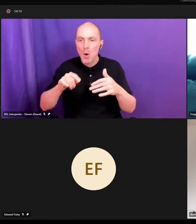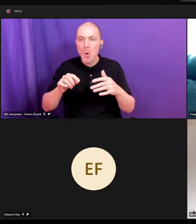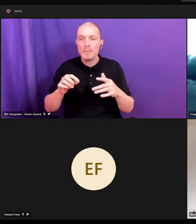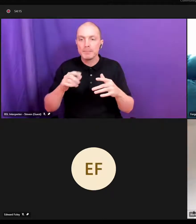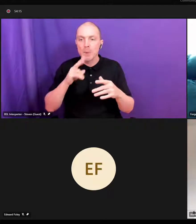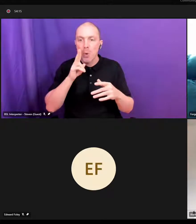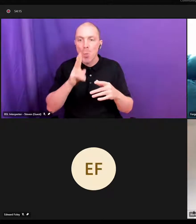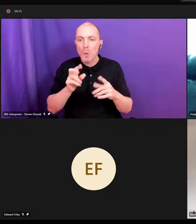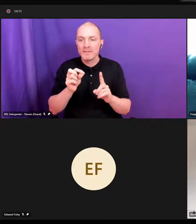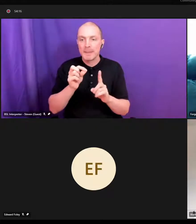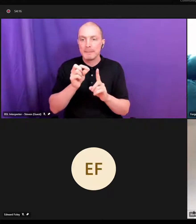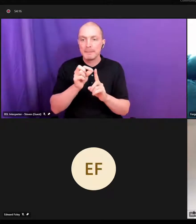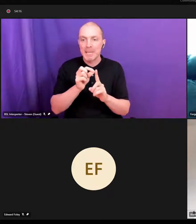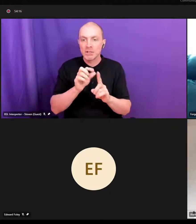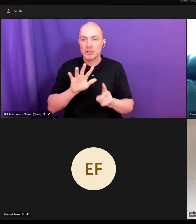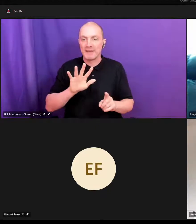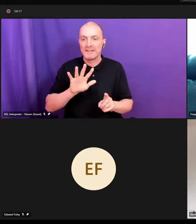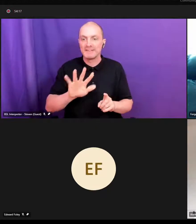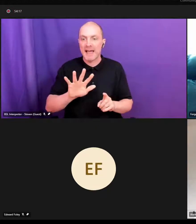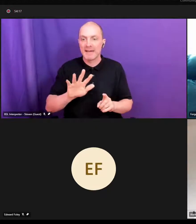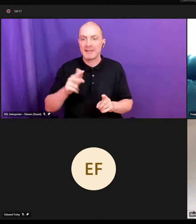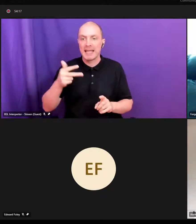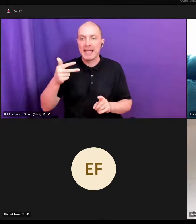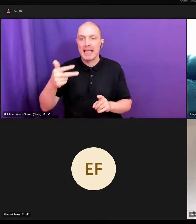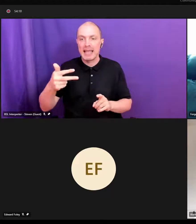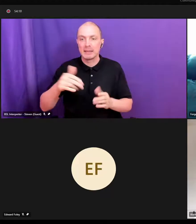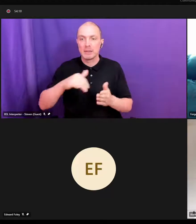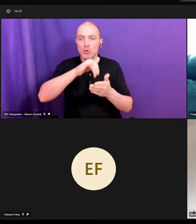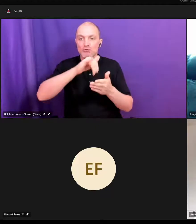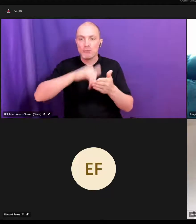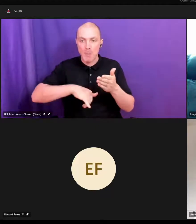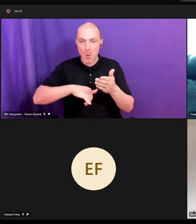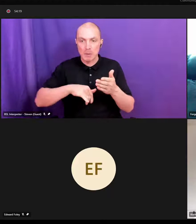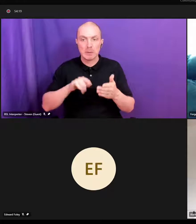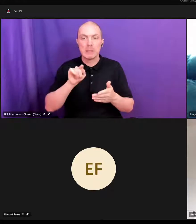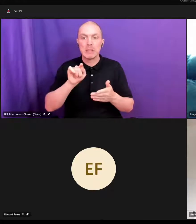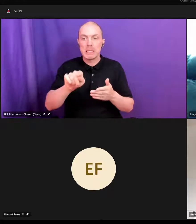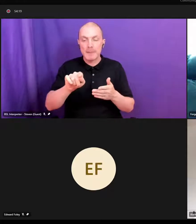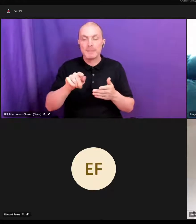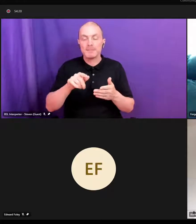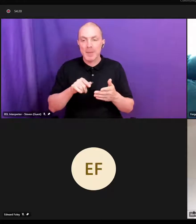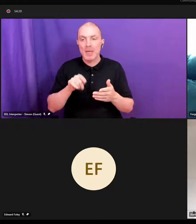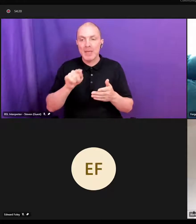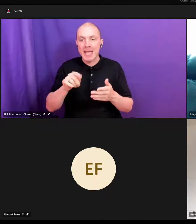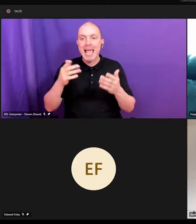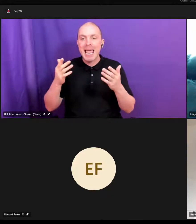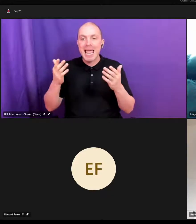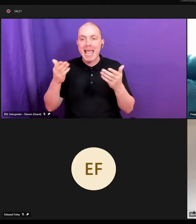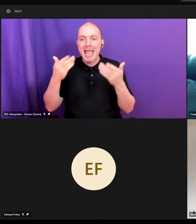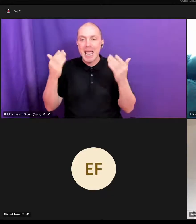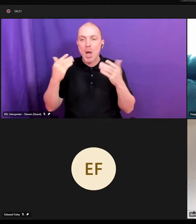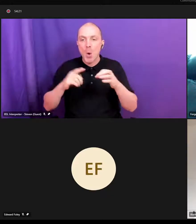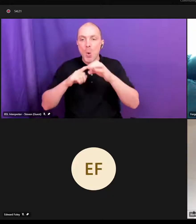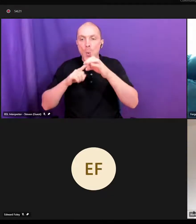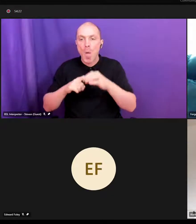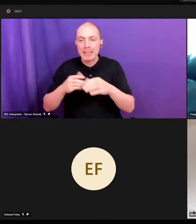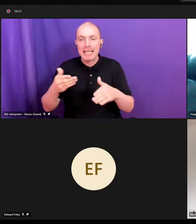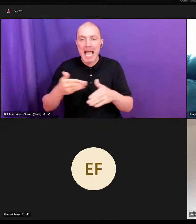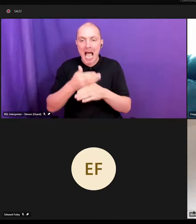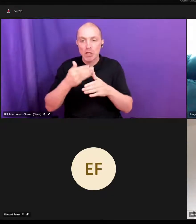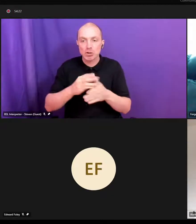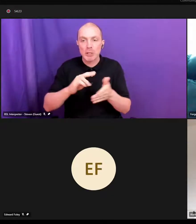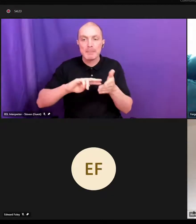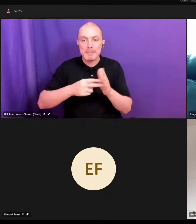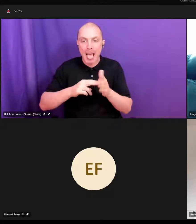Page 58 of the report. About the implementation of the Air Quality Action Plan and the reference to Beat